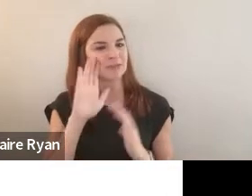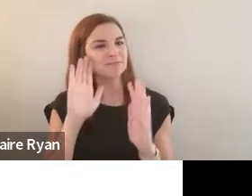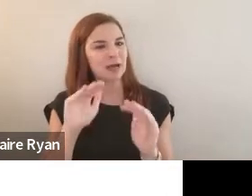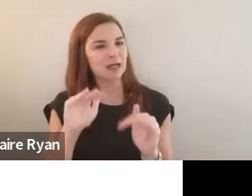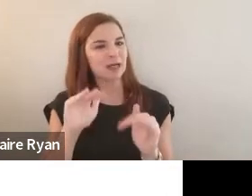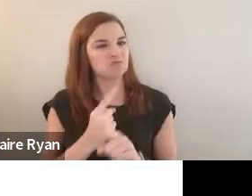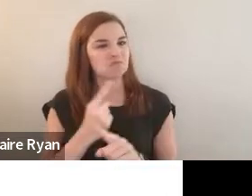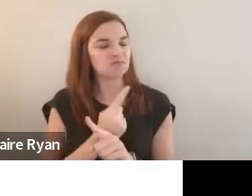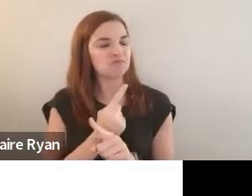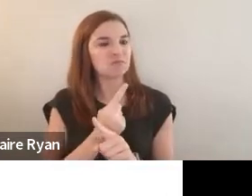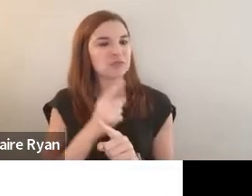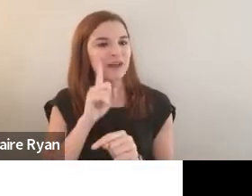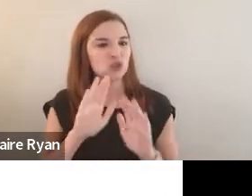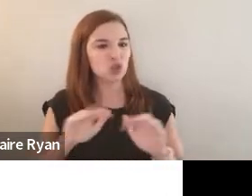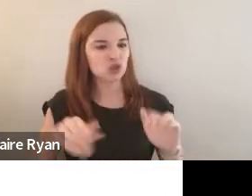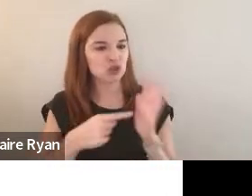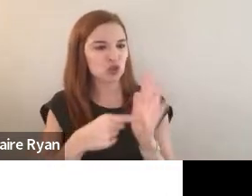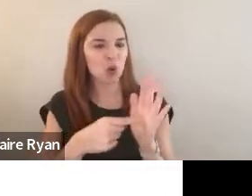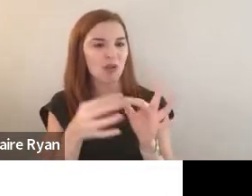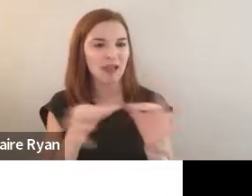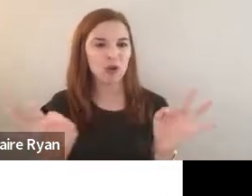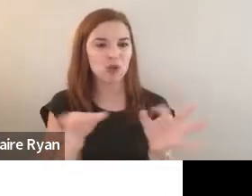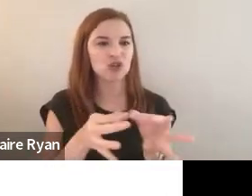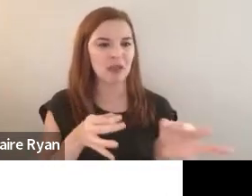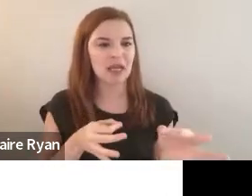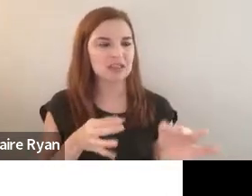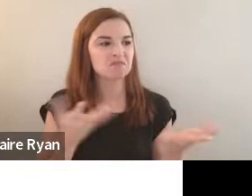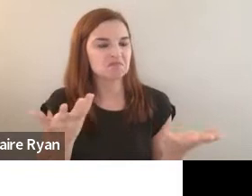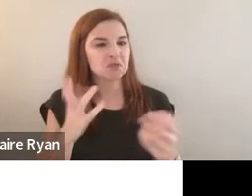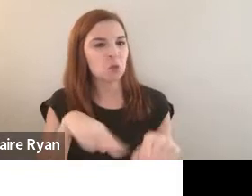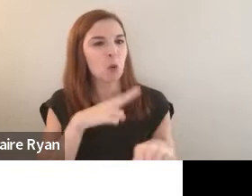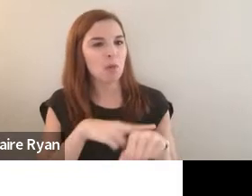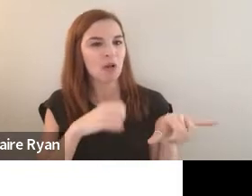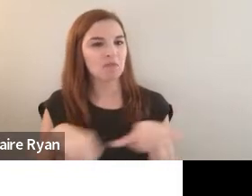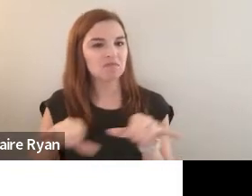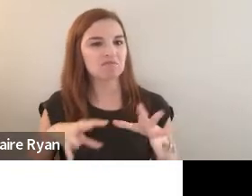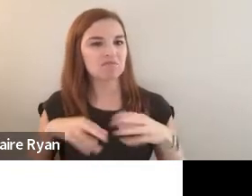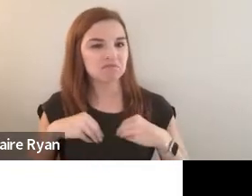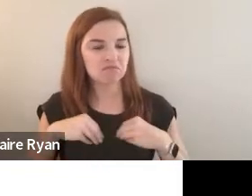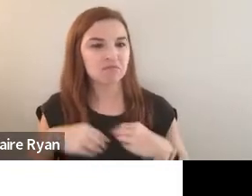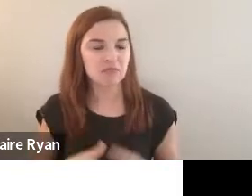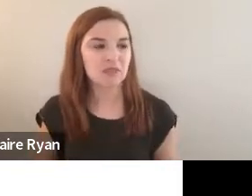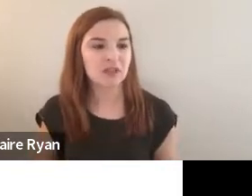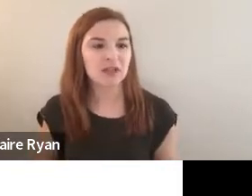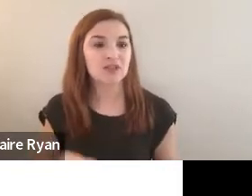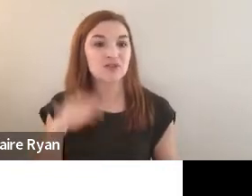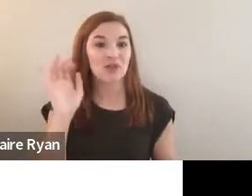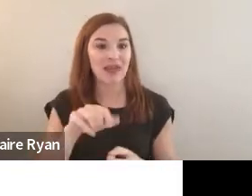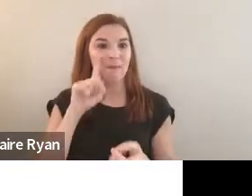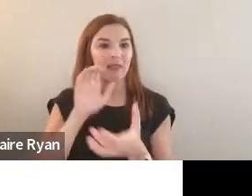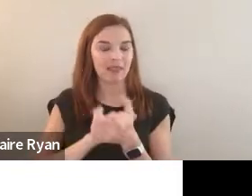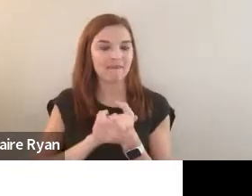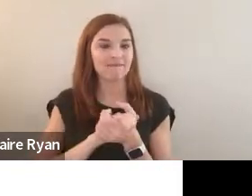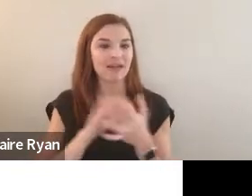The first harmful assumption is that we expect deaf children to show language deprivation. We believe that